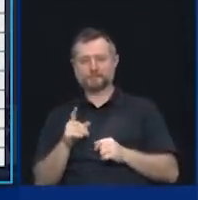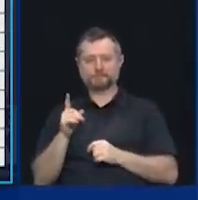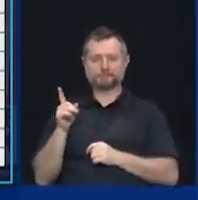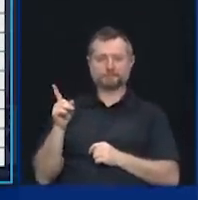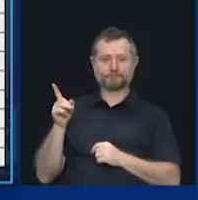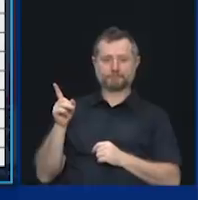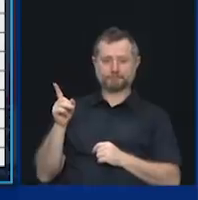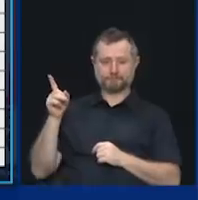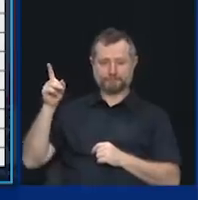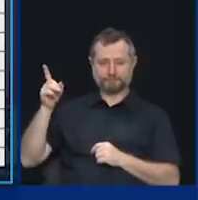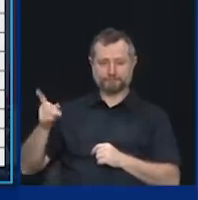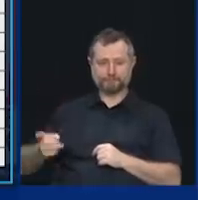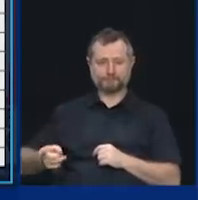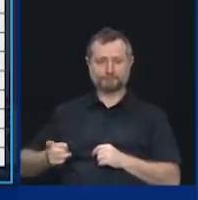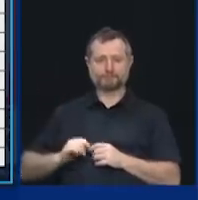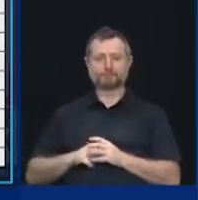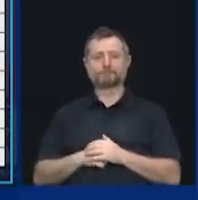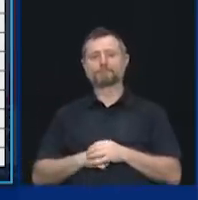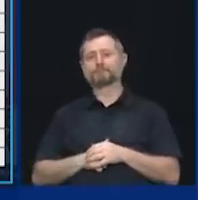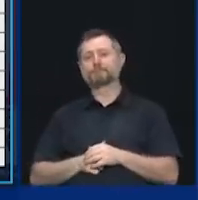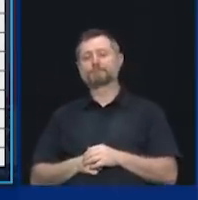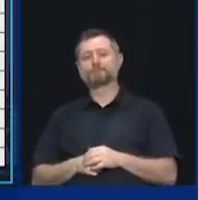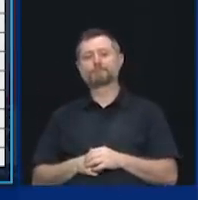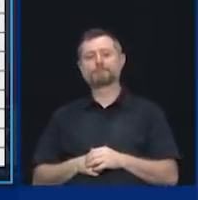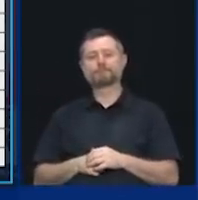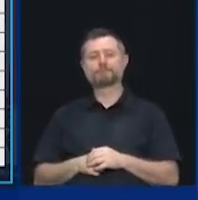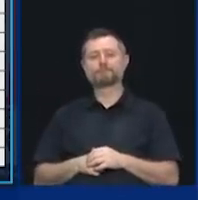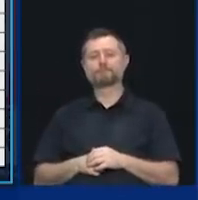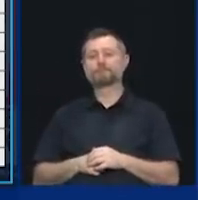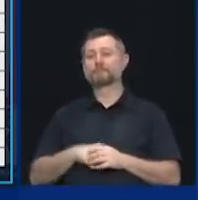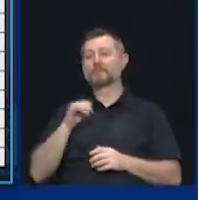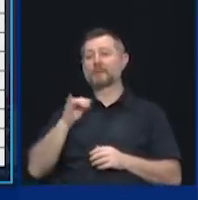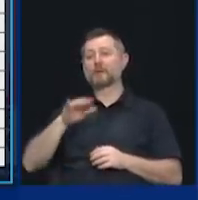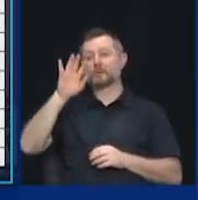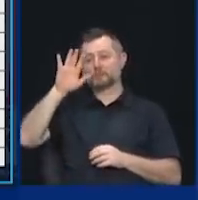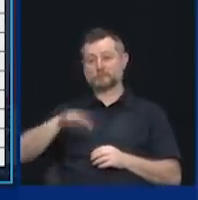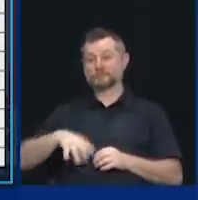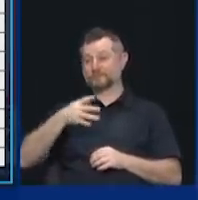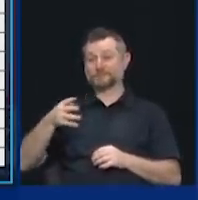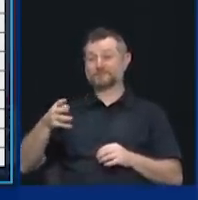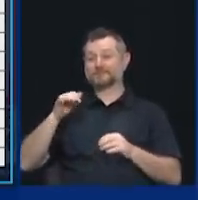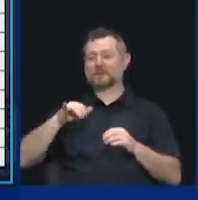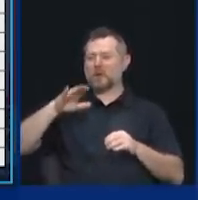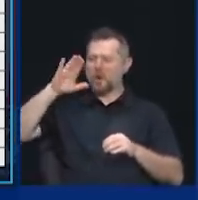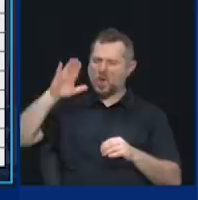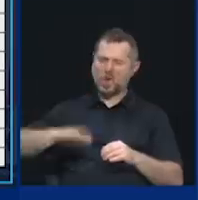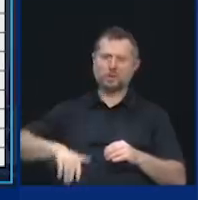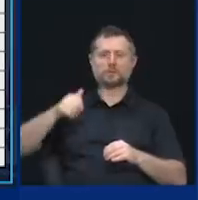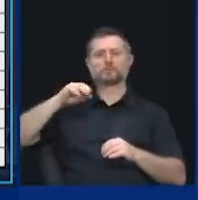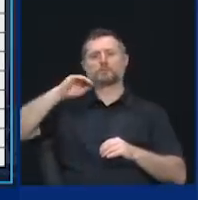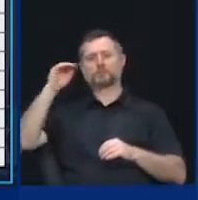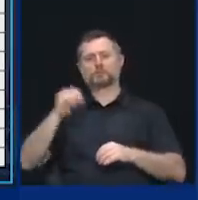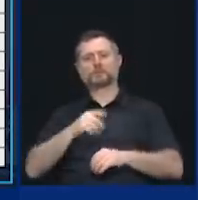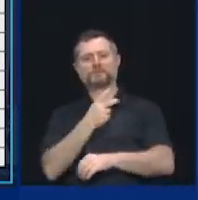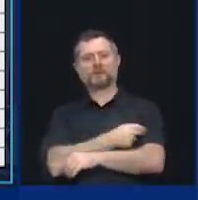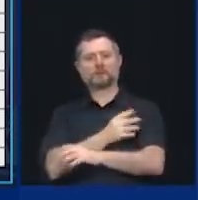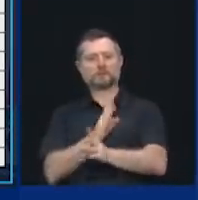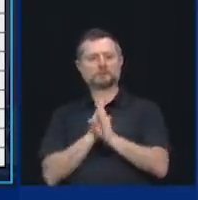they're dramatically different. This is starting with the lowest percentage of vaccinations, right?